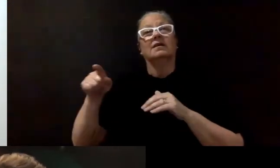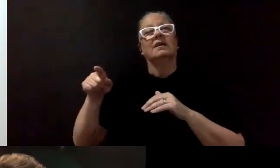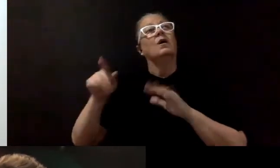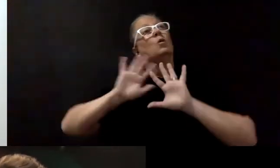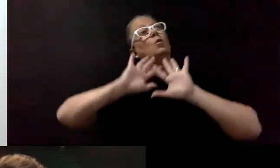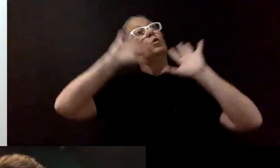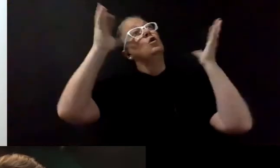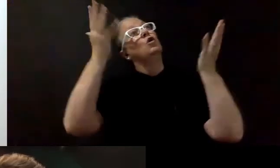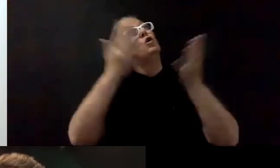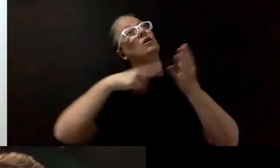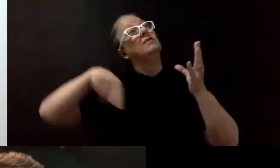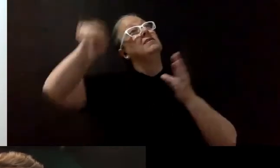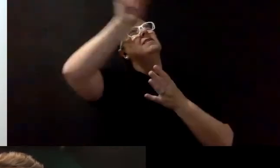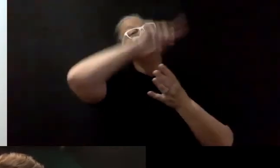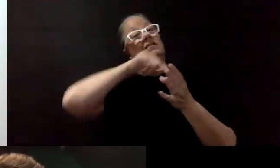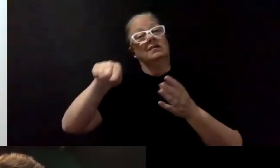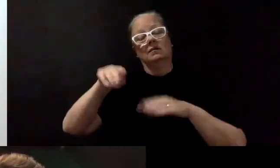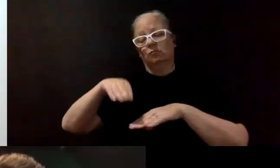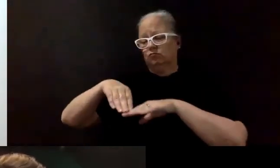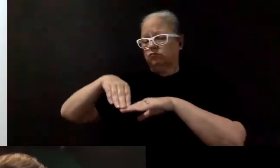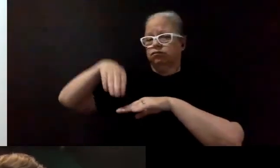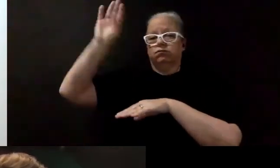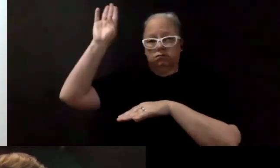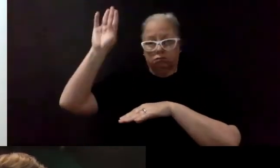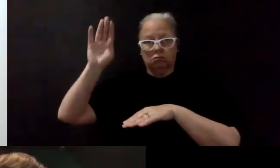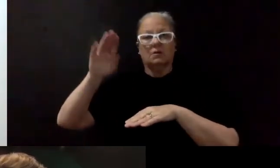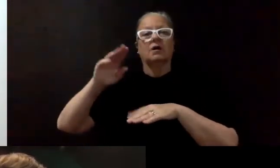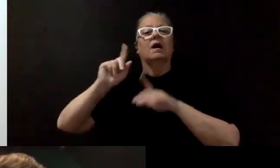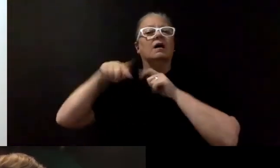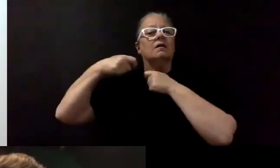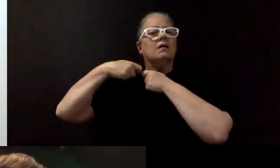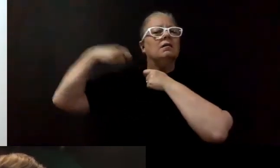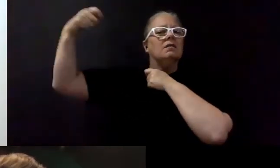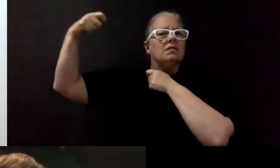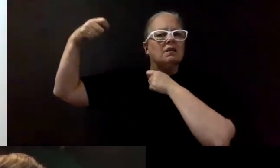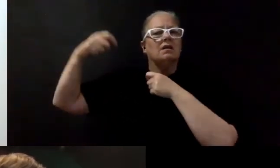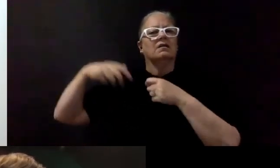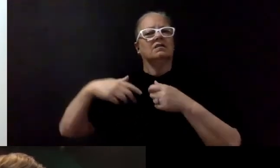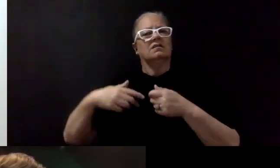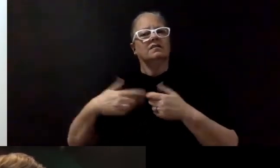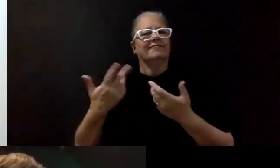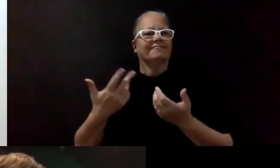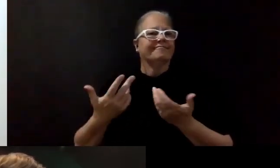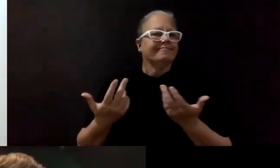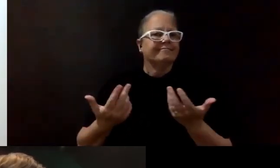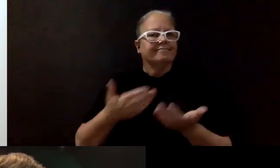suicide rate in the OECD, which is absolutely astounding. And